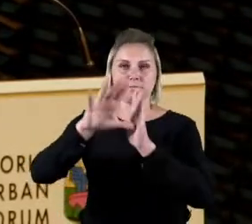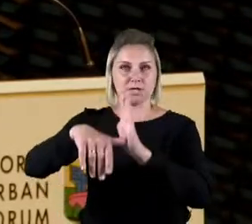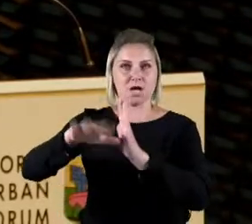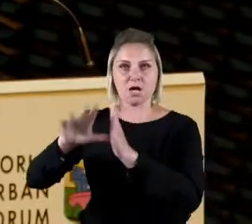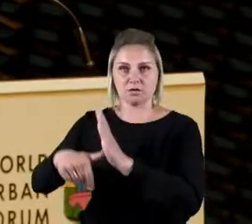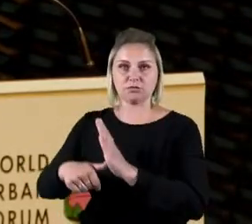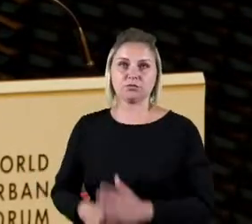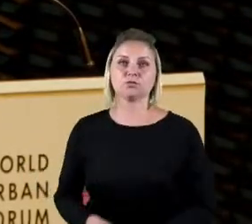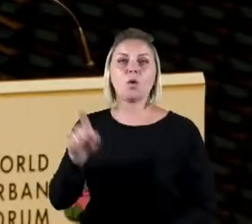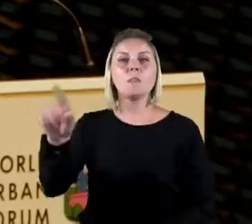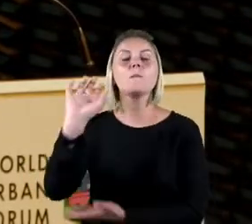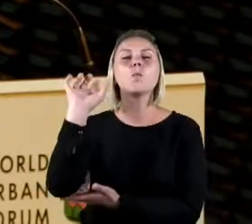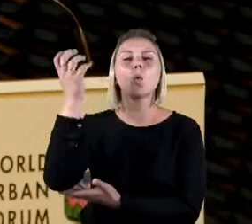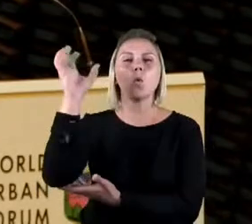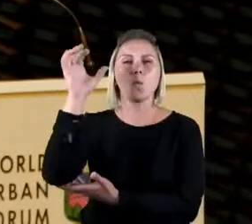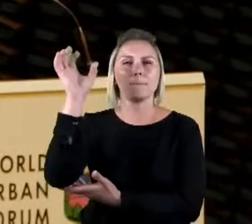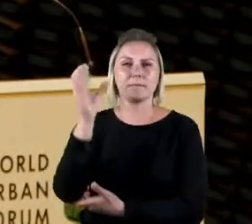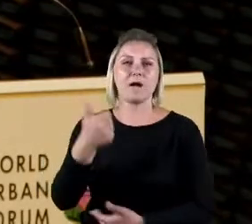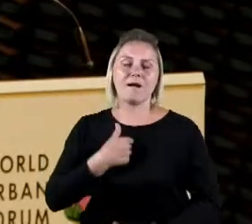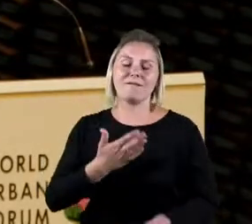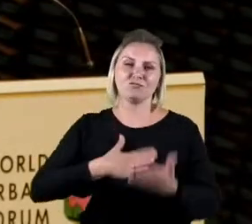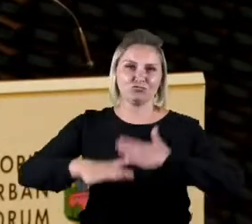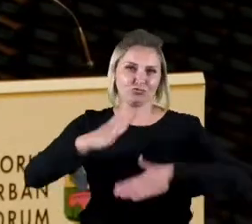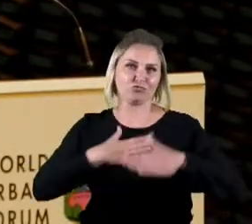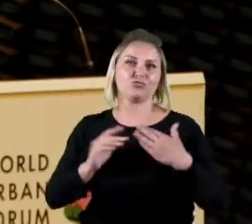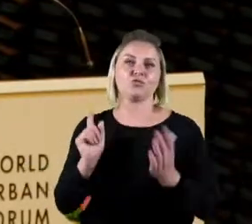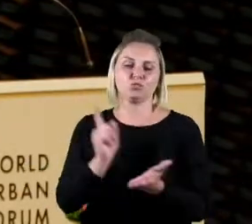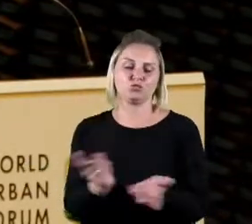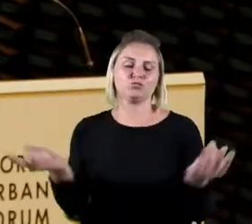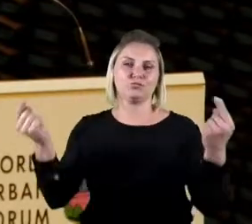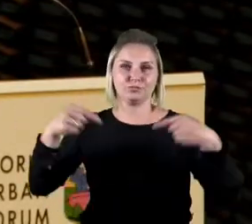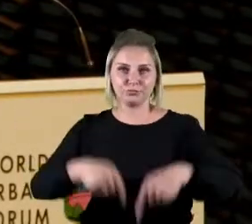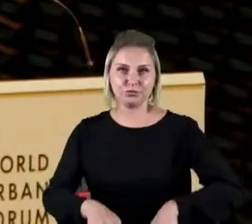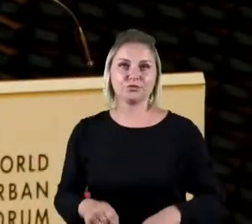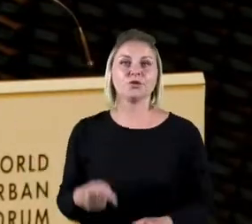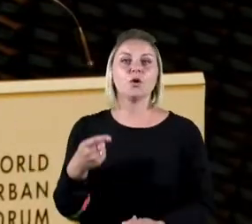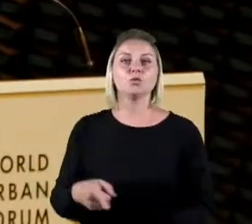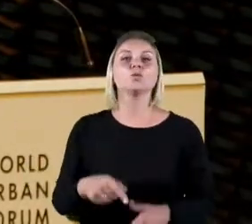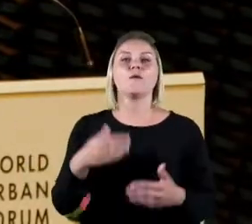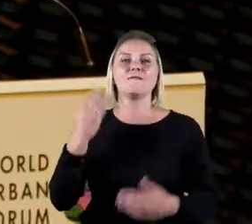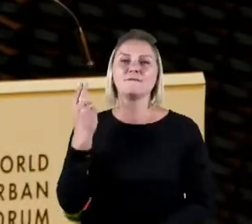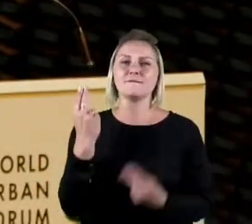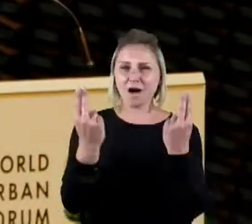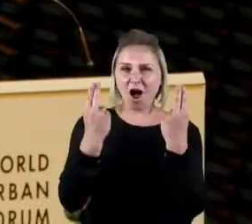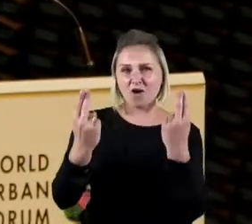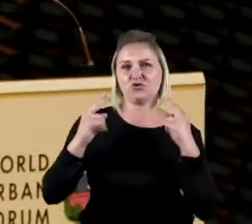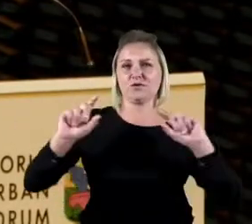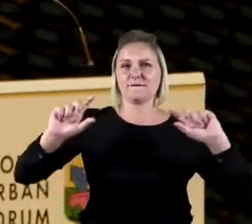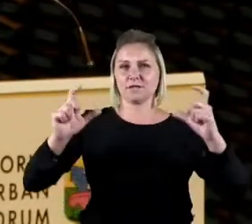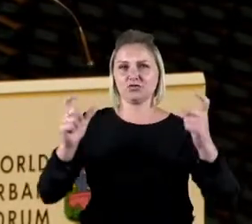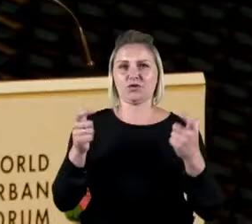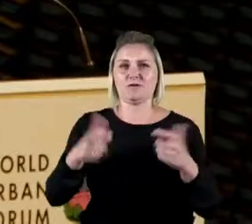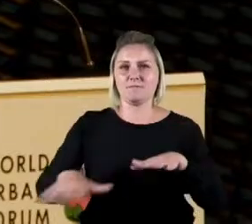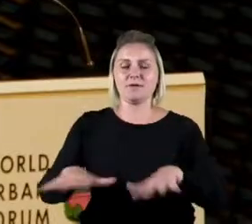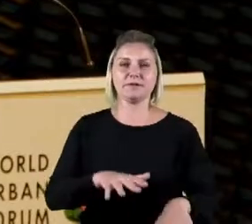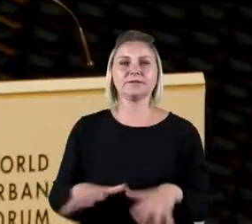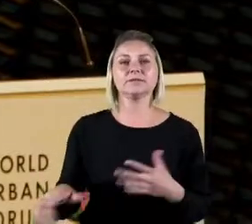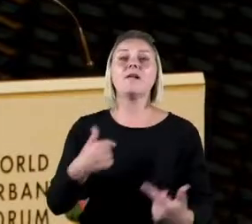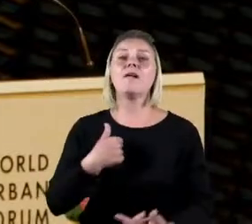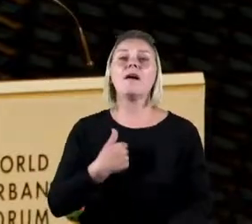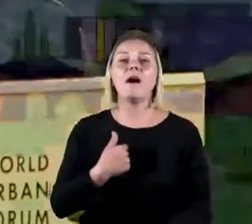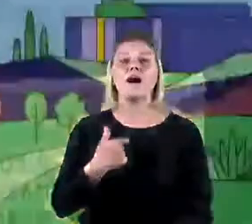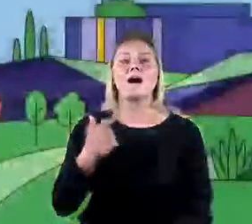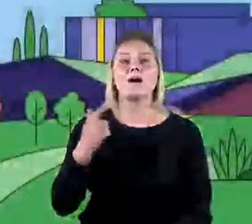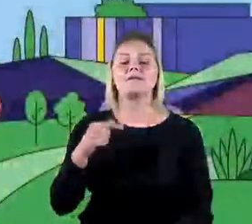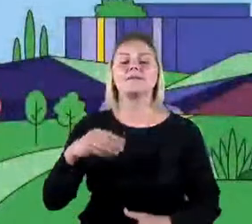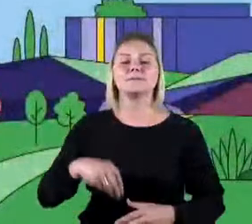It's a pleasure to be here in this important event. I am doing my presentation in Spanish.